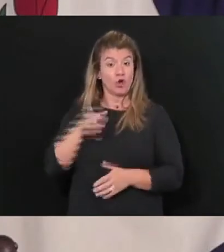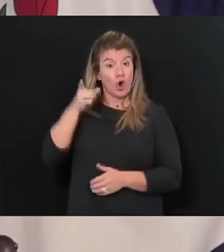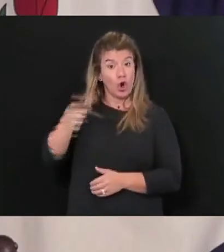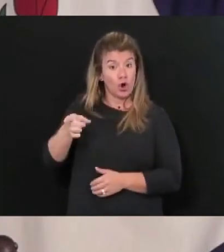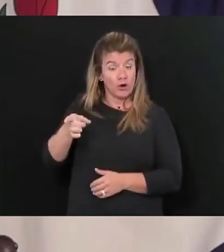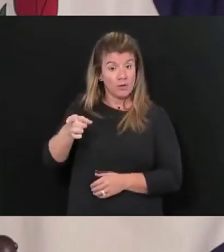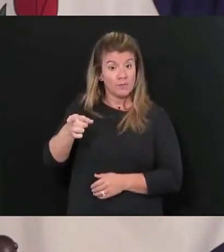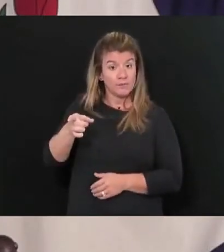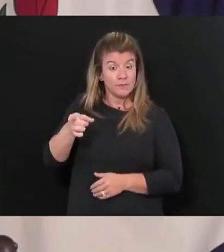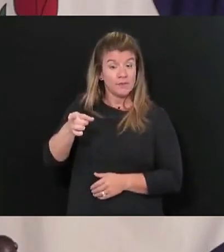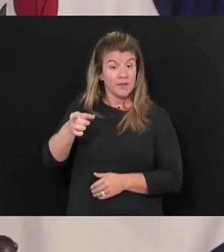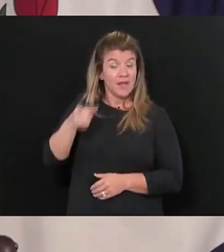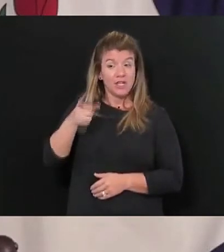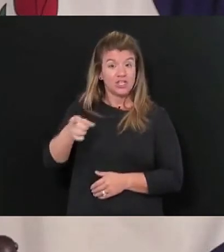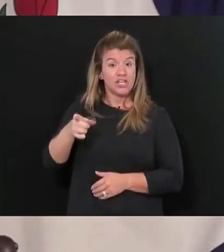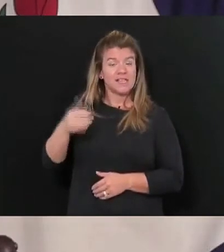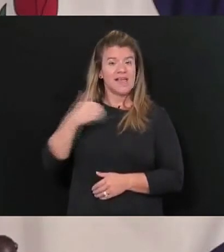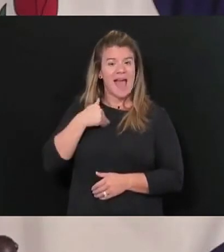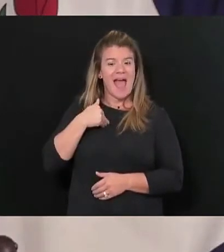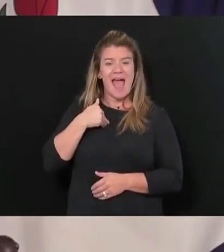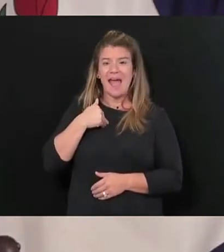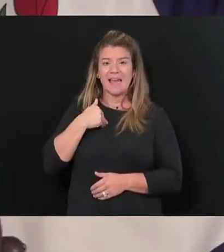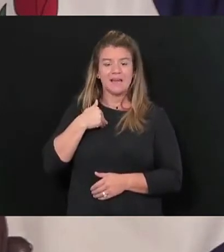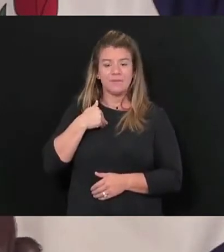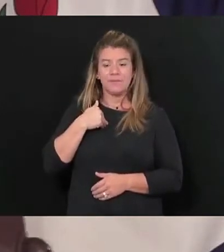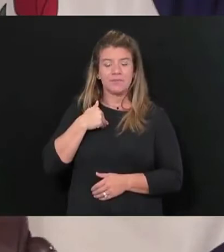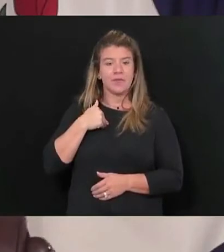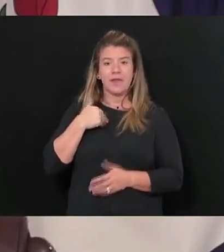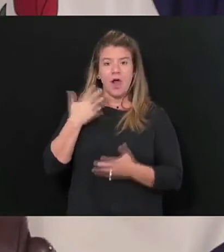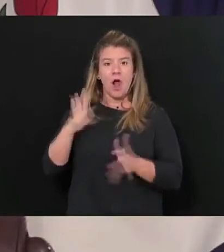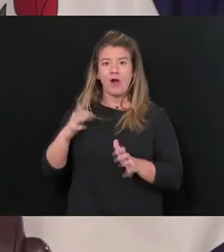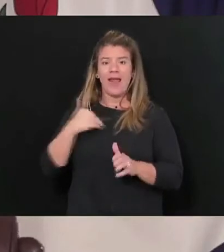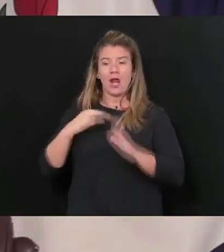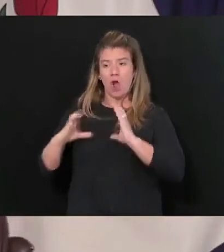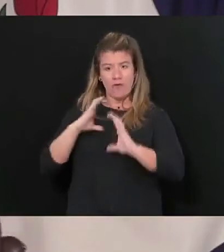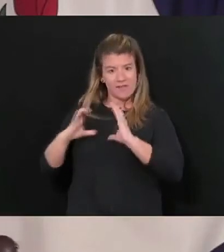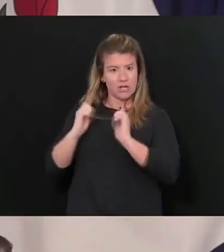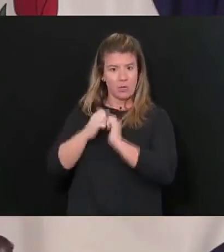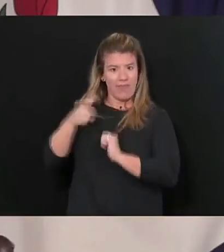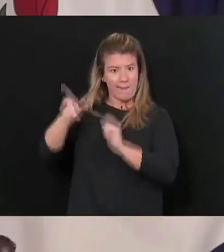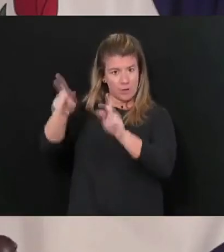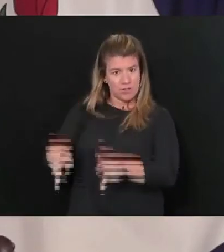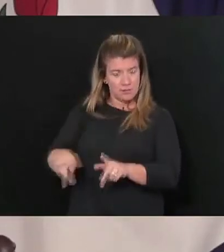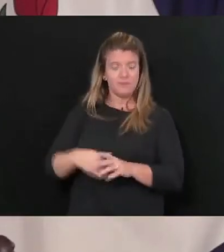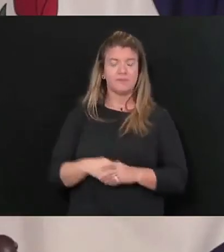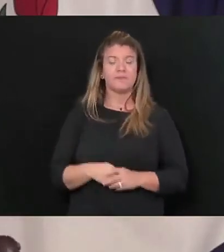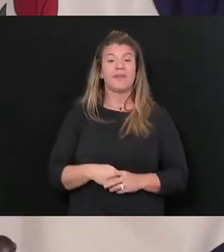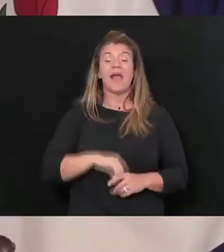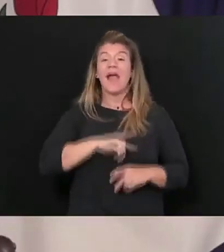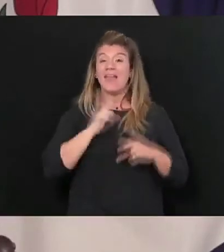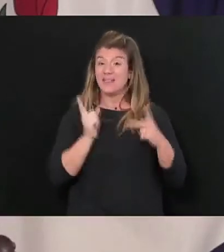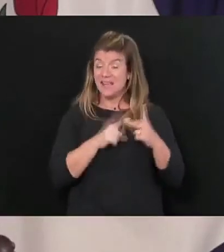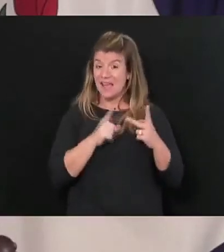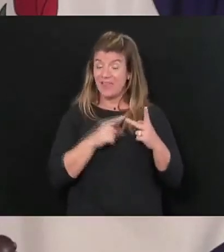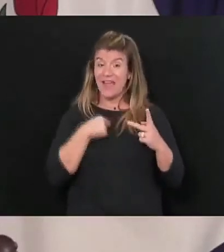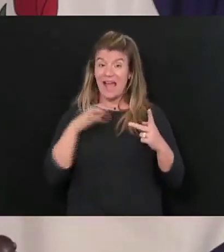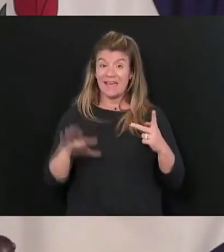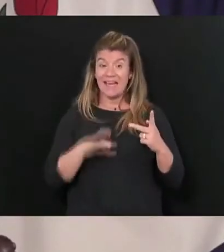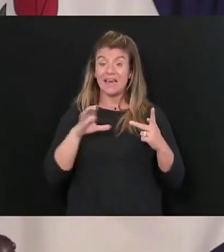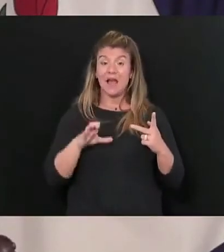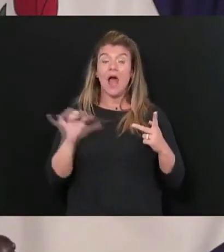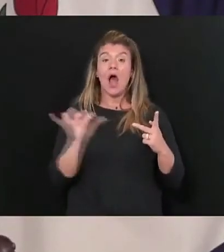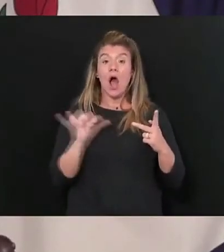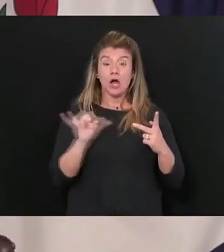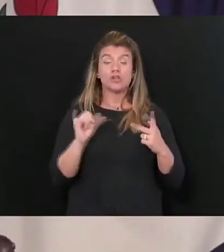I think that she's had a dialogue and everything in regard to that. And the other thing that I did was I